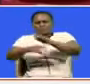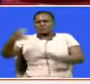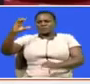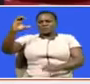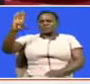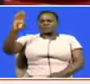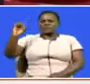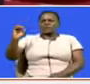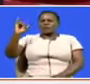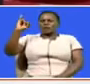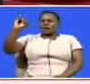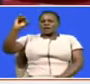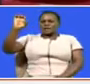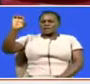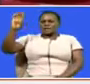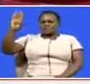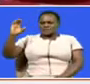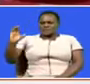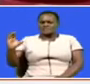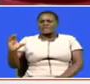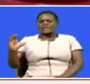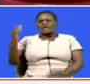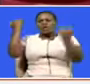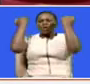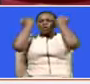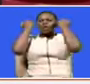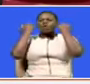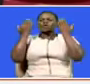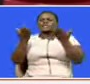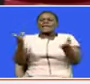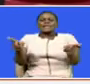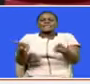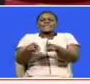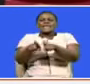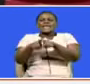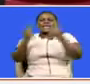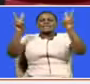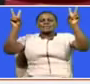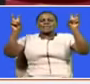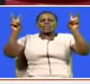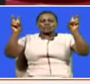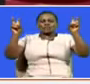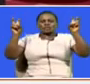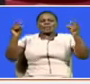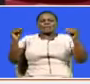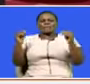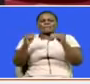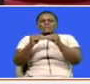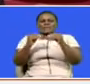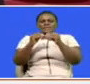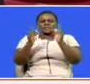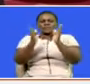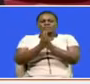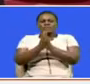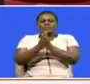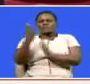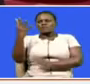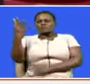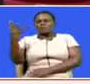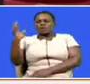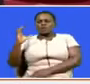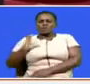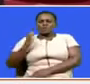CEO of IBC, Madam Ruth Kulundo, is in court on, among other things, convening a meeting with the four